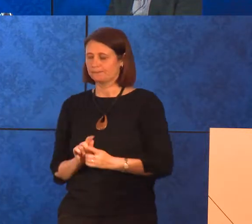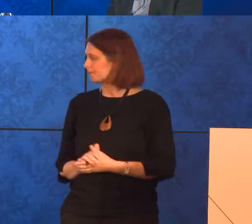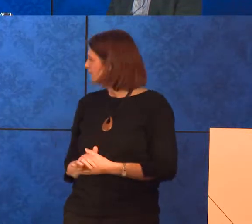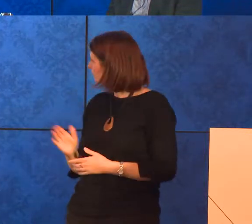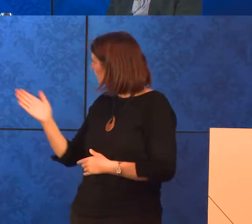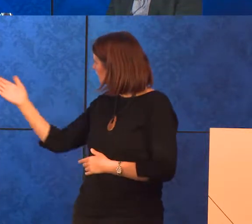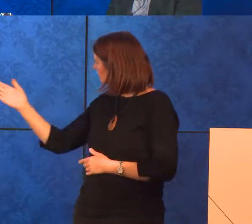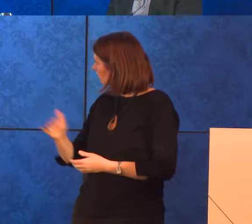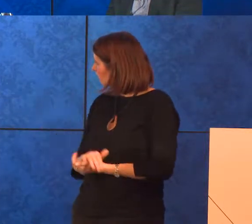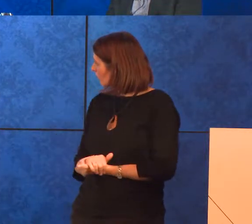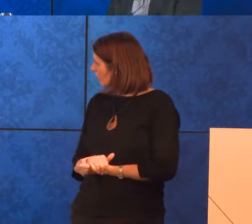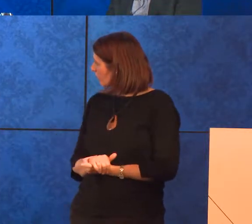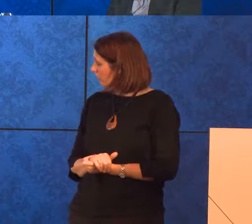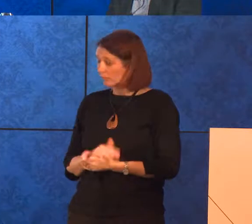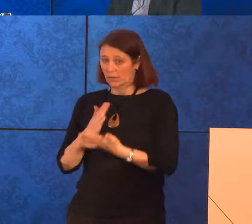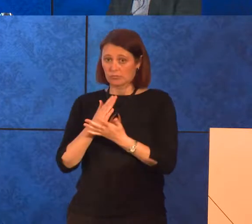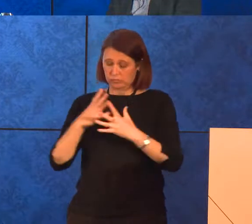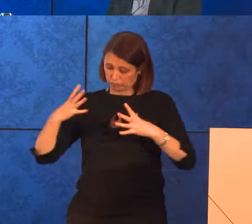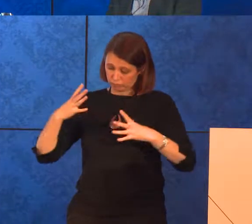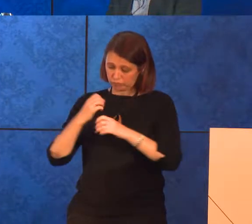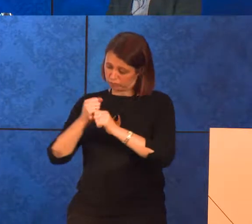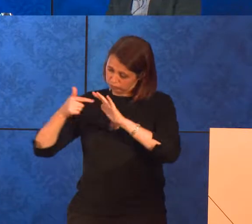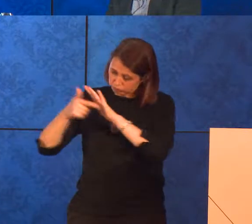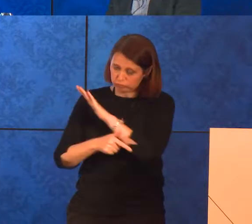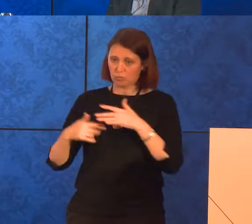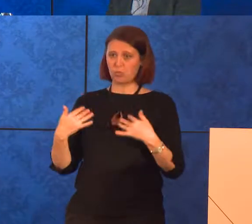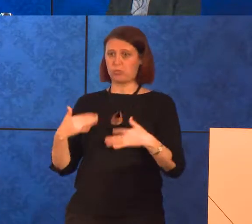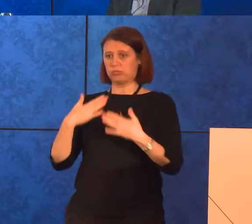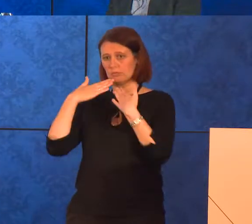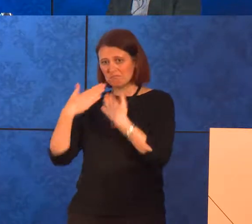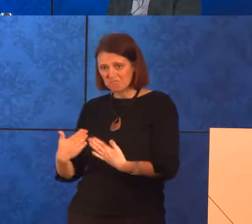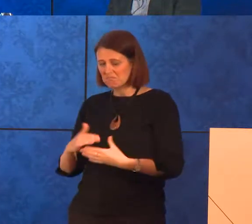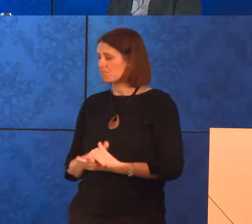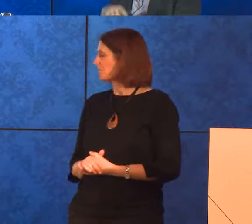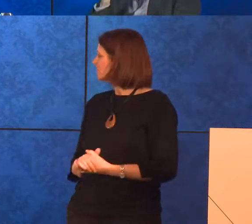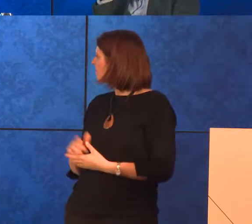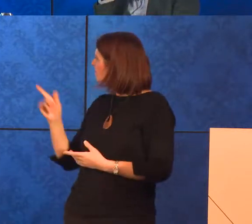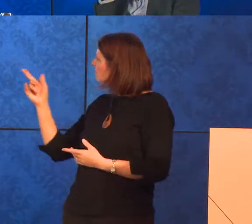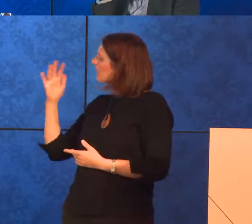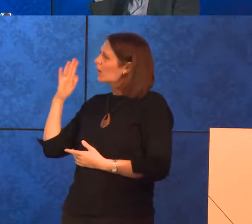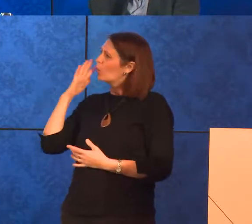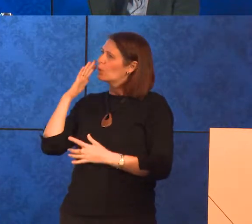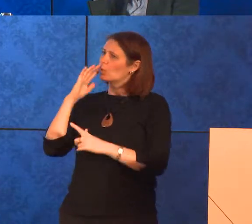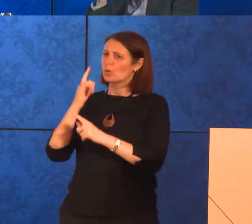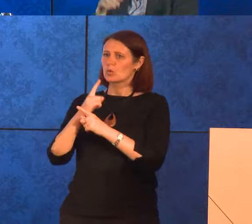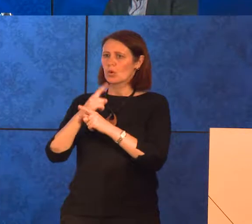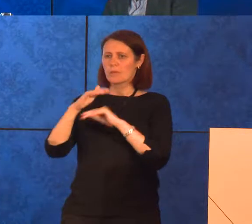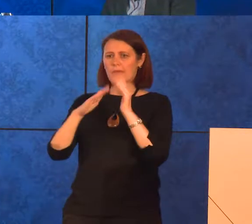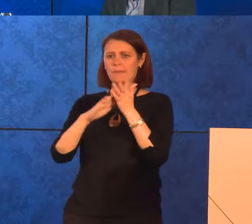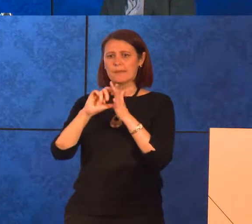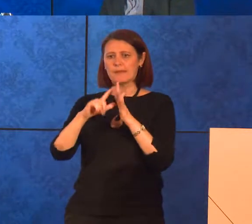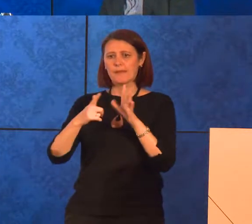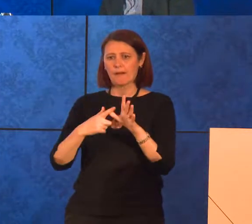That's really, really comprehensive, Gerard. Thank you very much. When you were talking about media